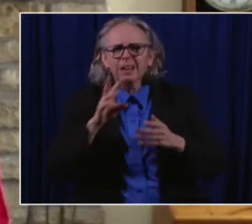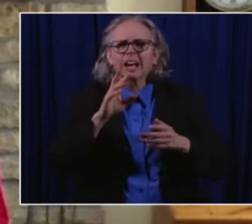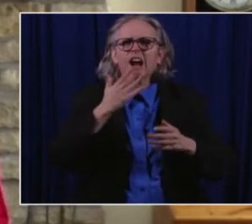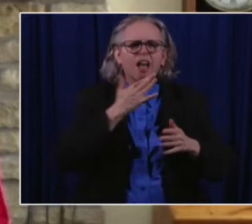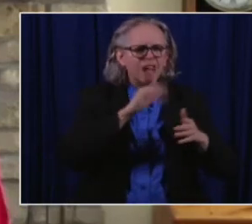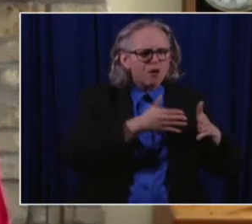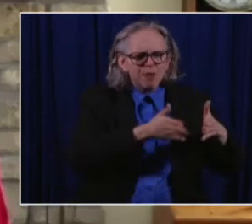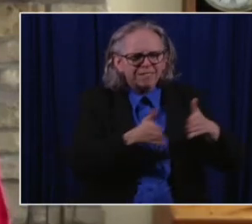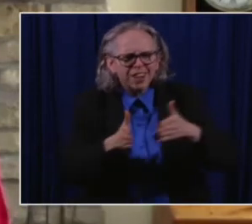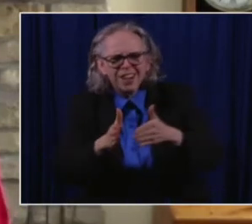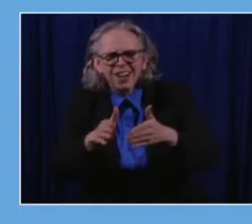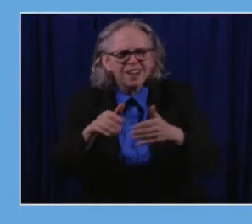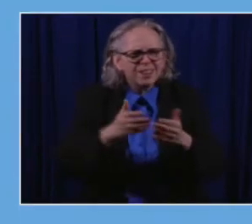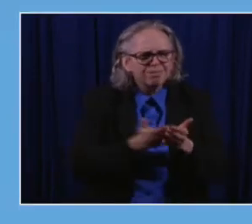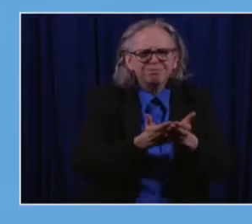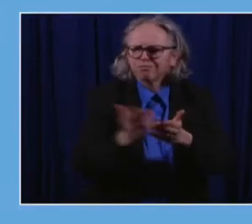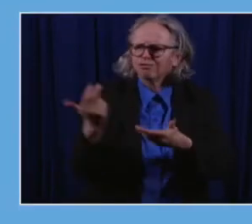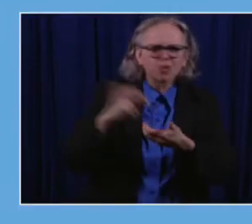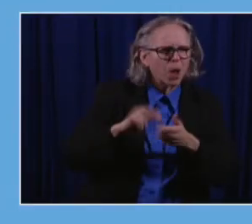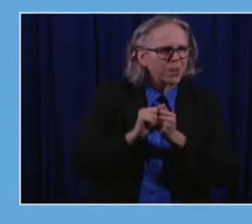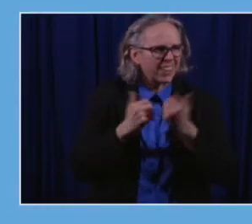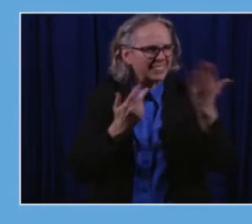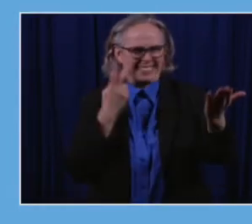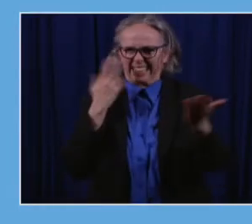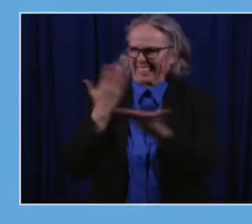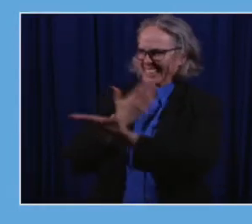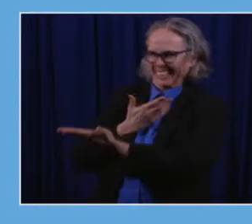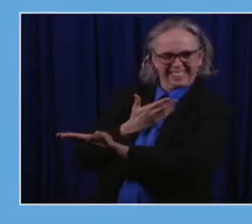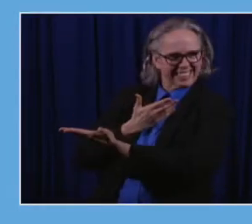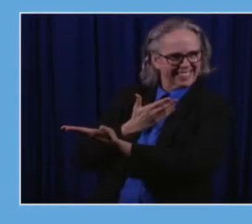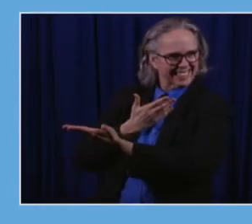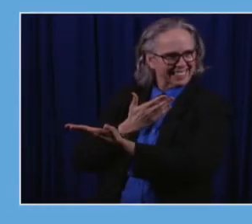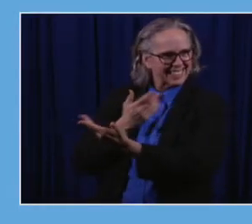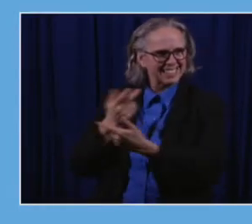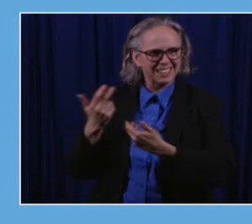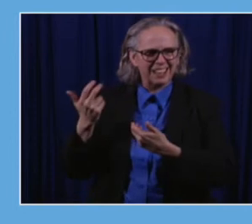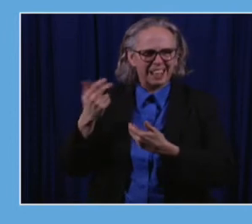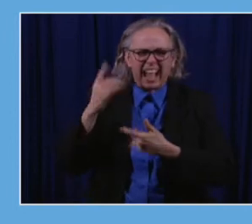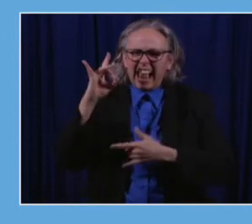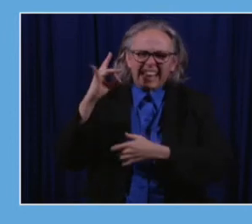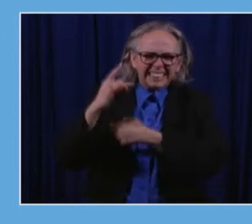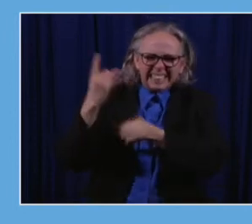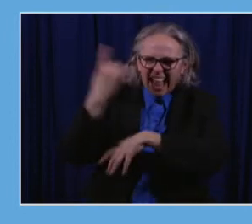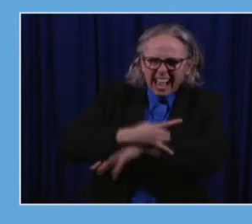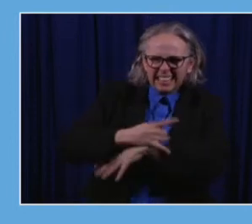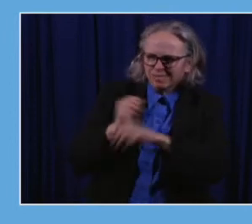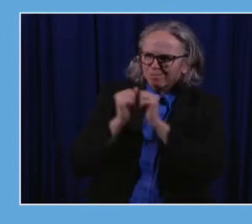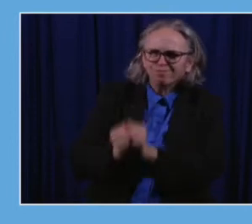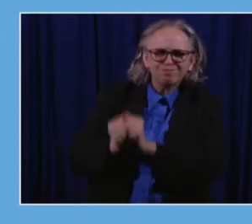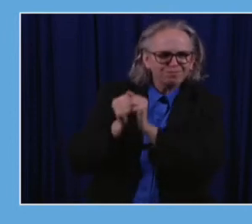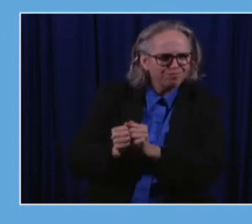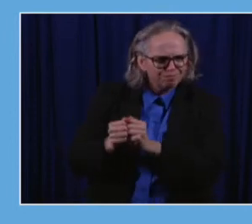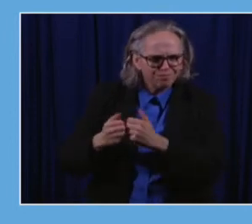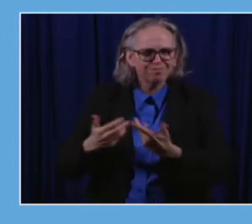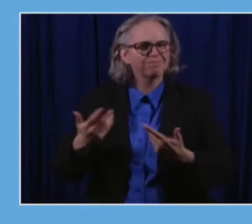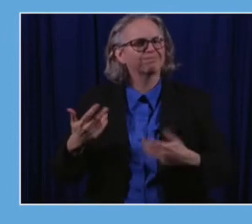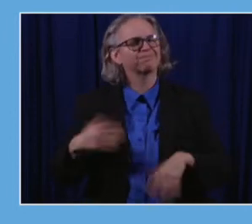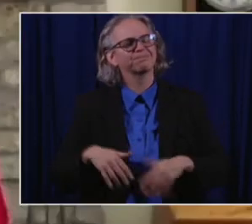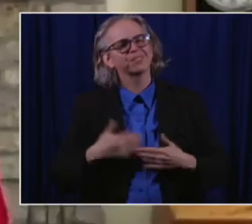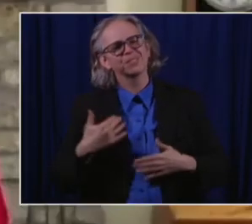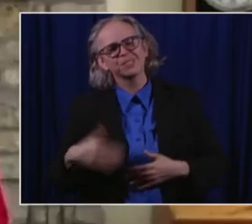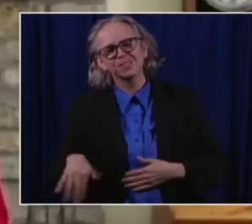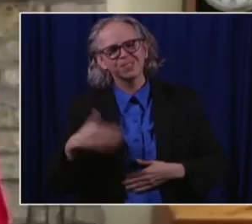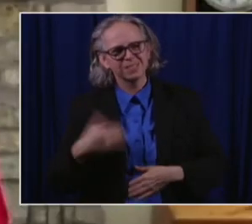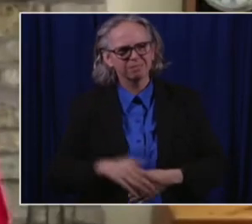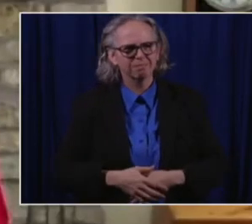He went with our family, put up with us for eight days on the river. Even went with us,